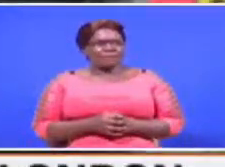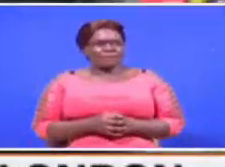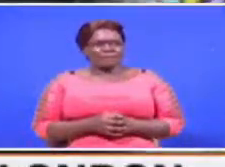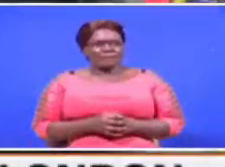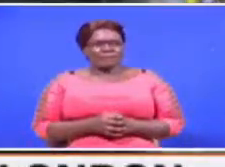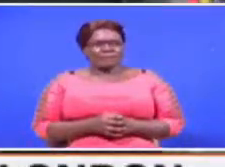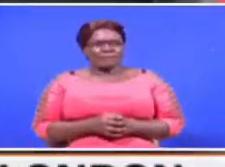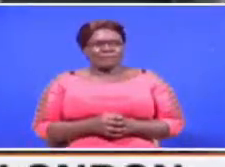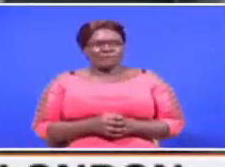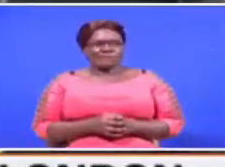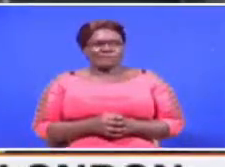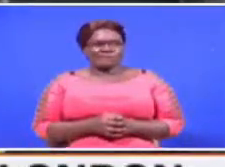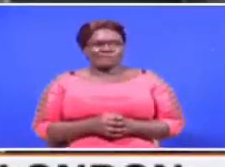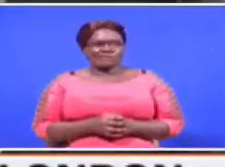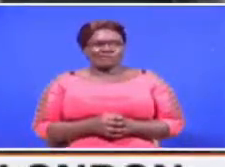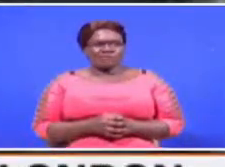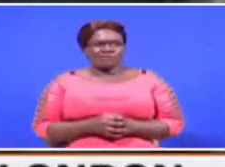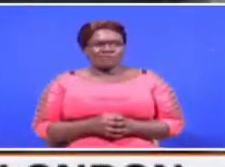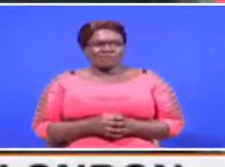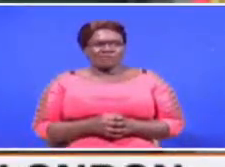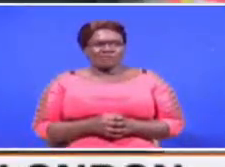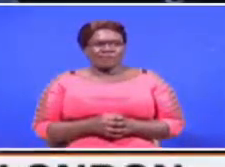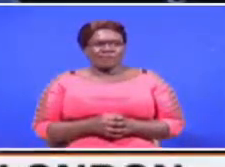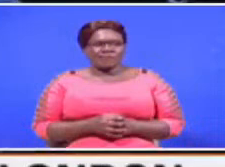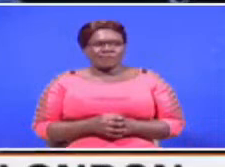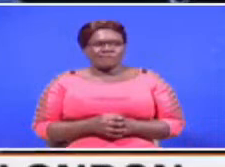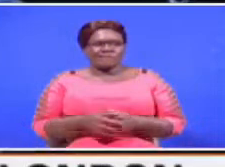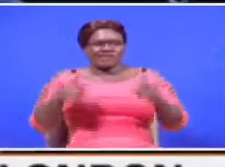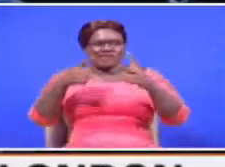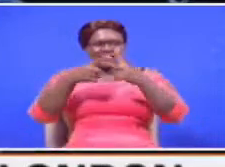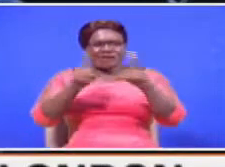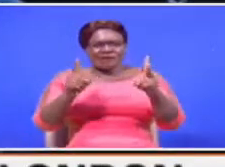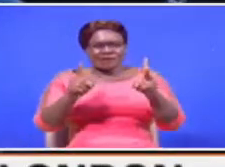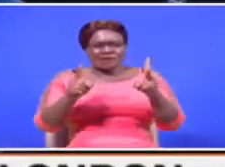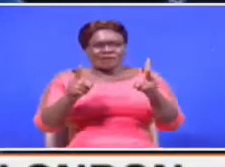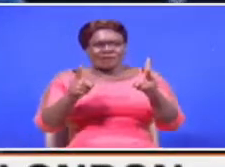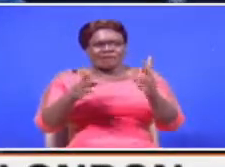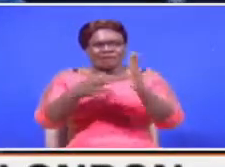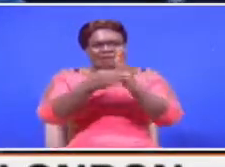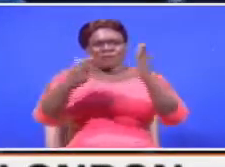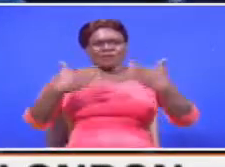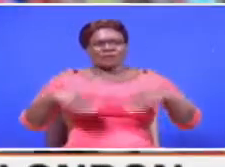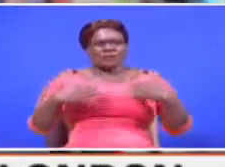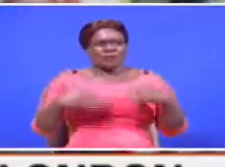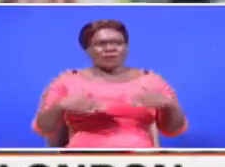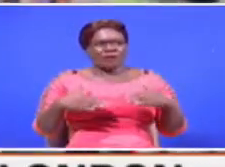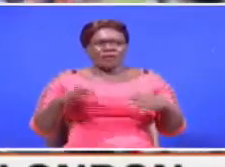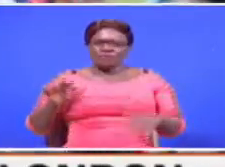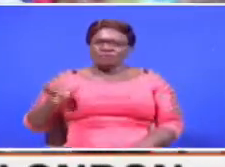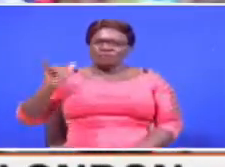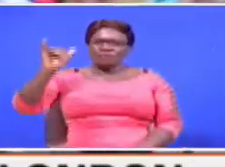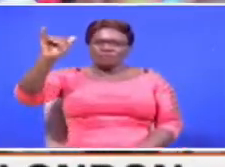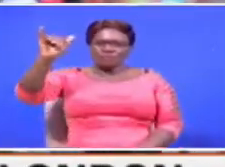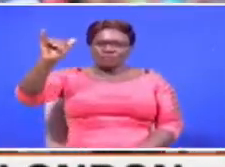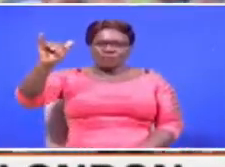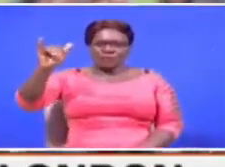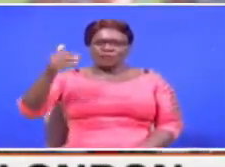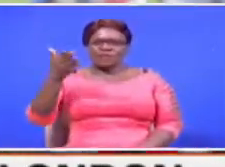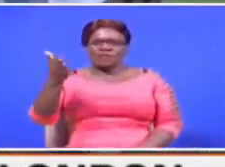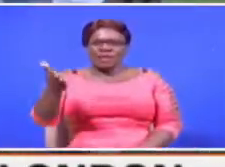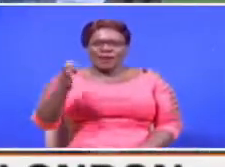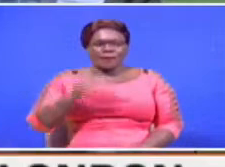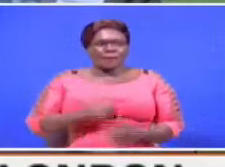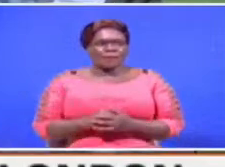Thank you so much for coming out to support Kenya. A star-studded lineup of celebrities made their way to London to grace the